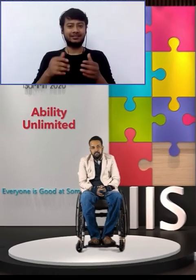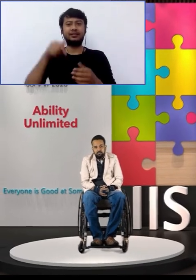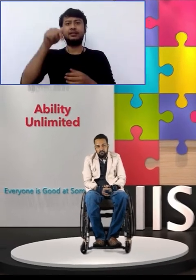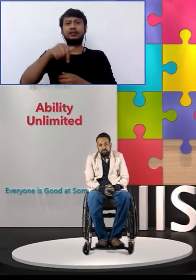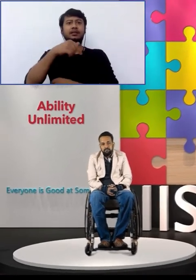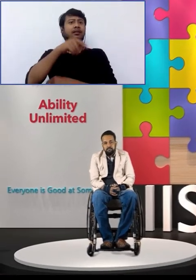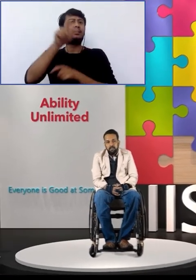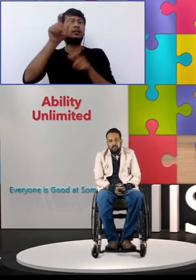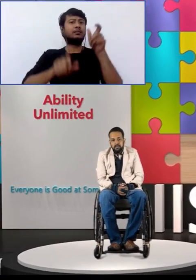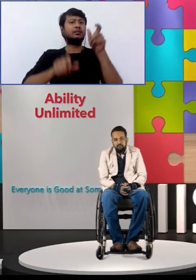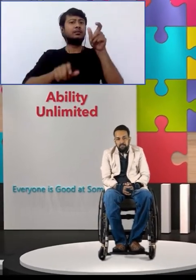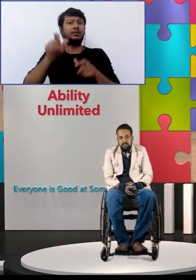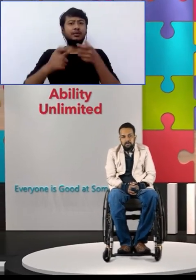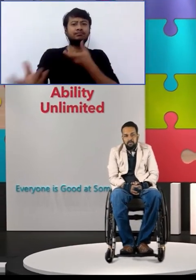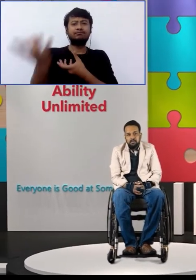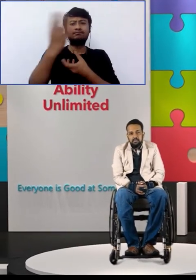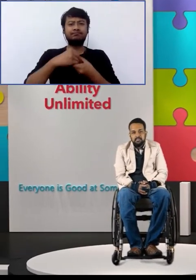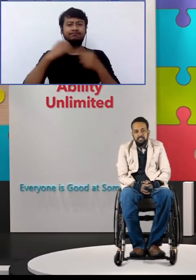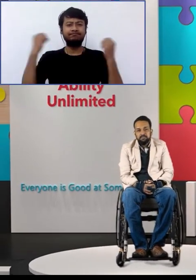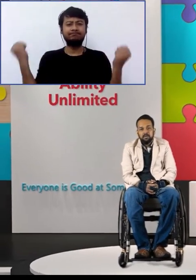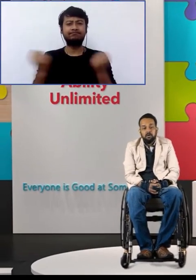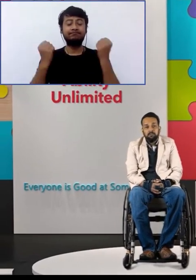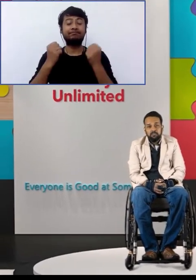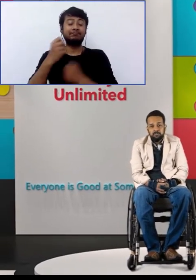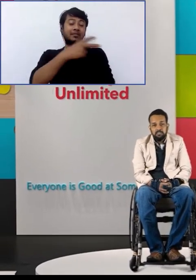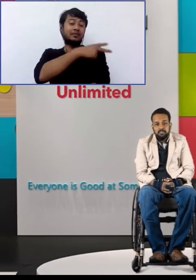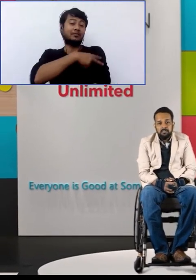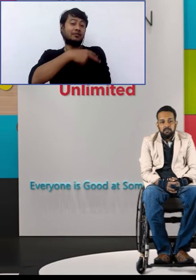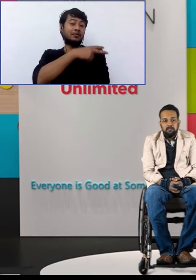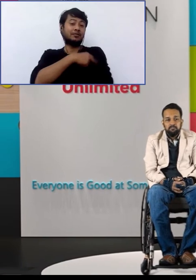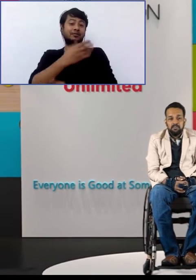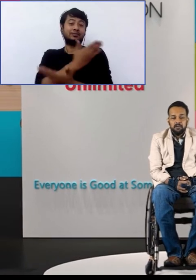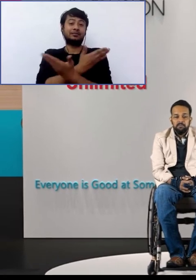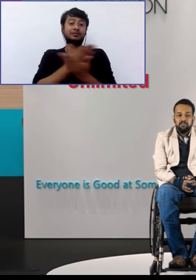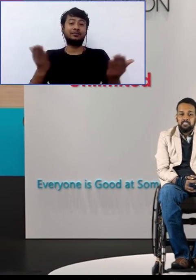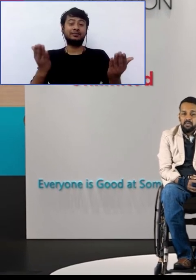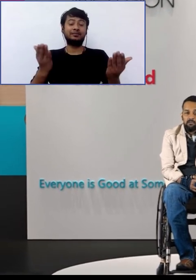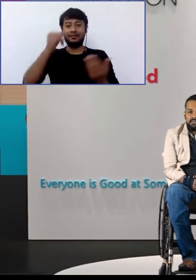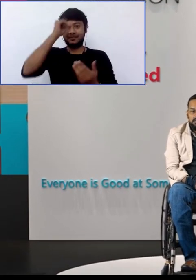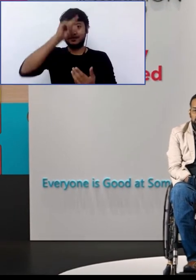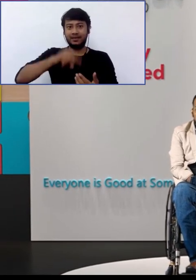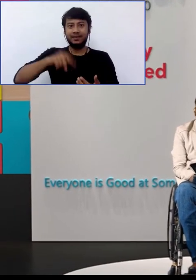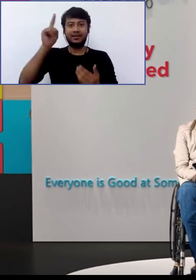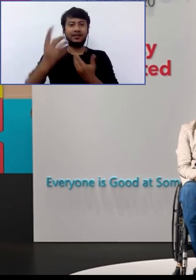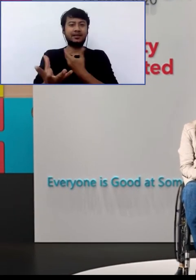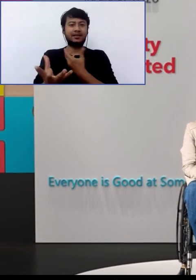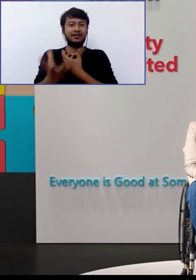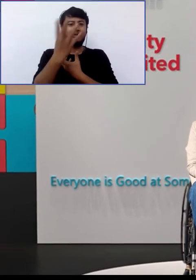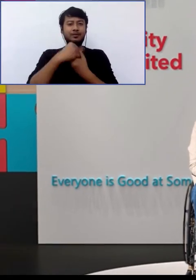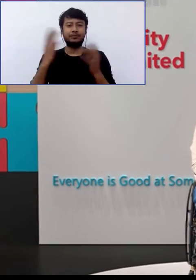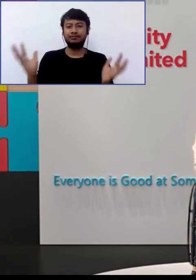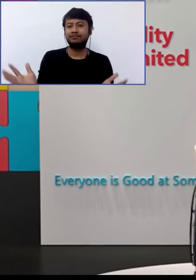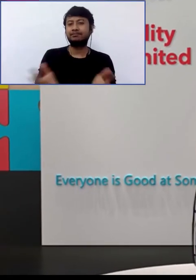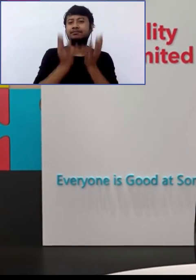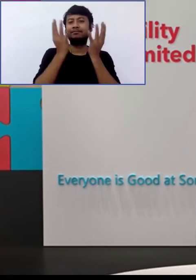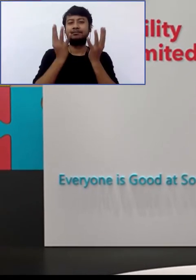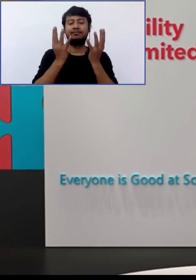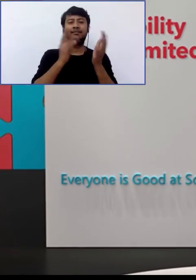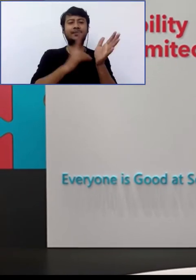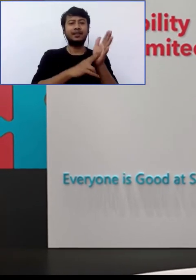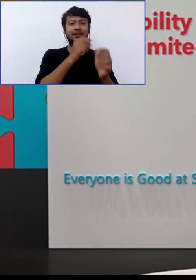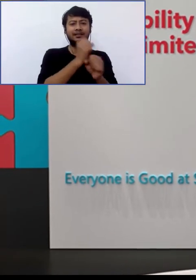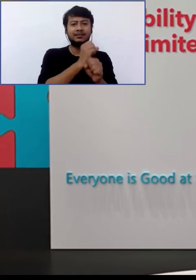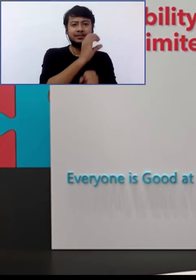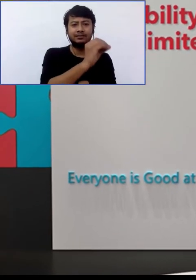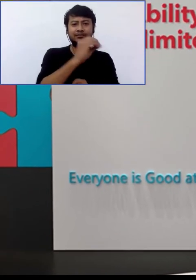India inclusive. Every year, this has been an opportunity for the community around inclusion to come together.